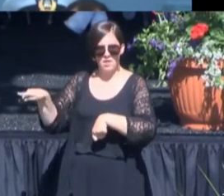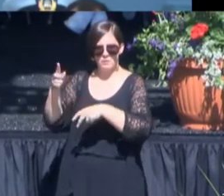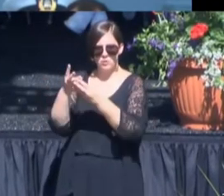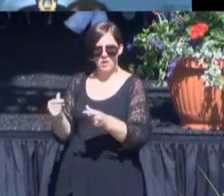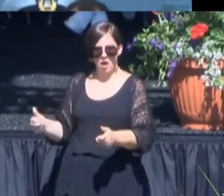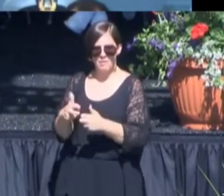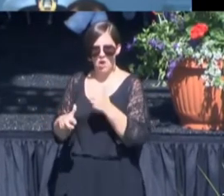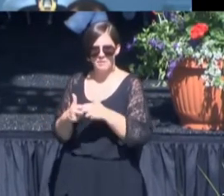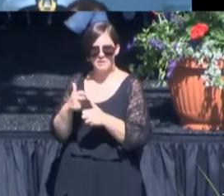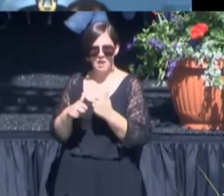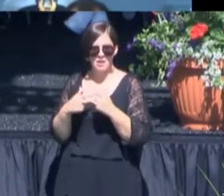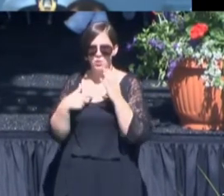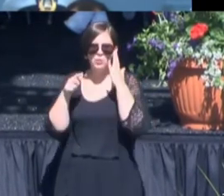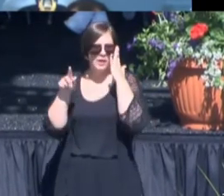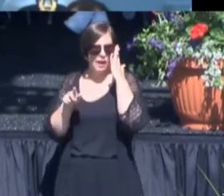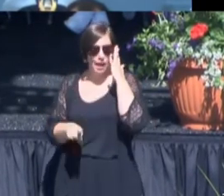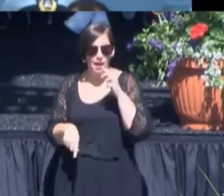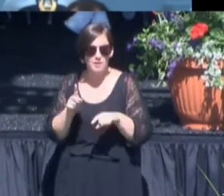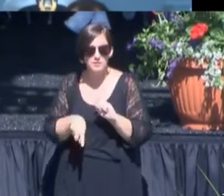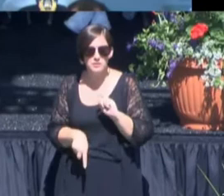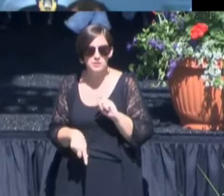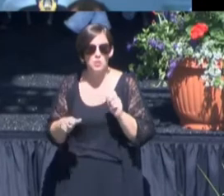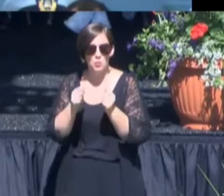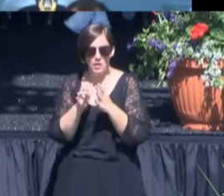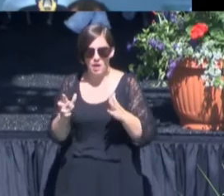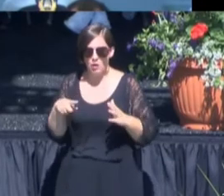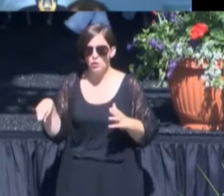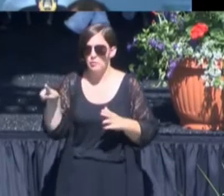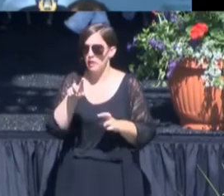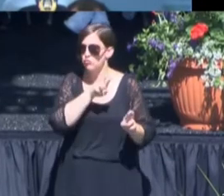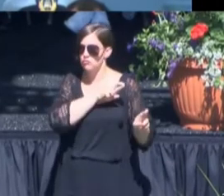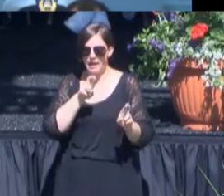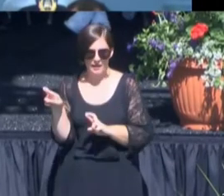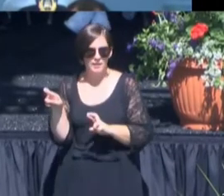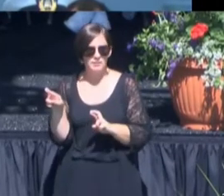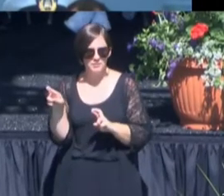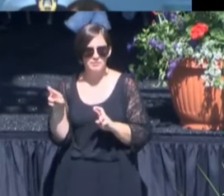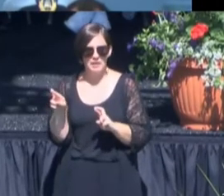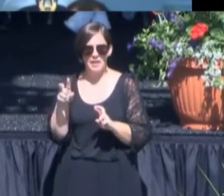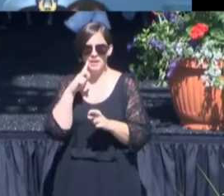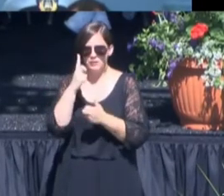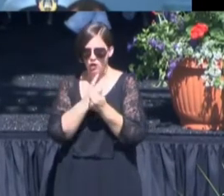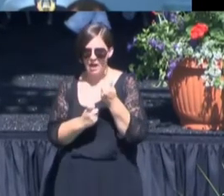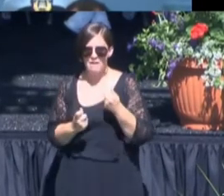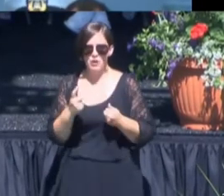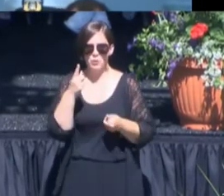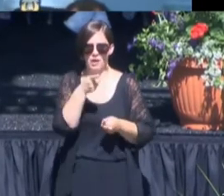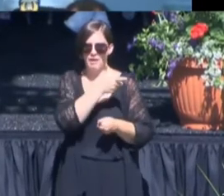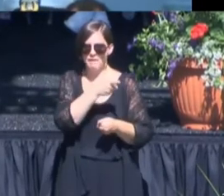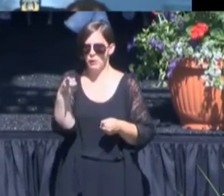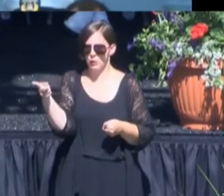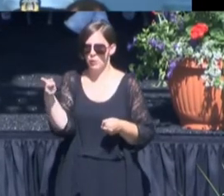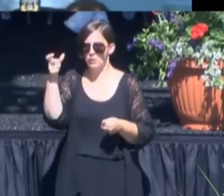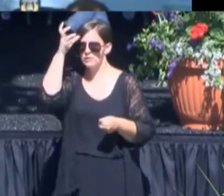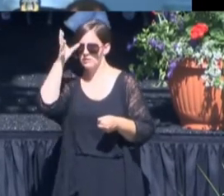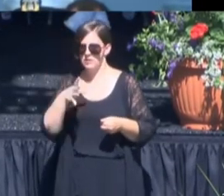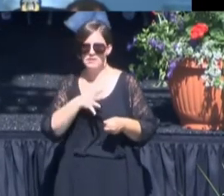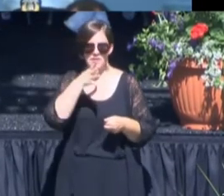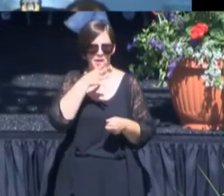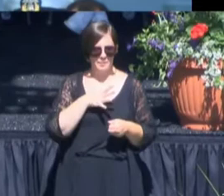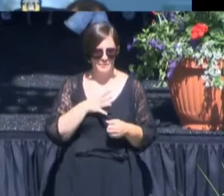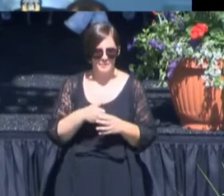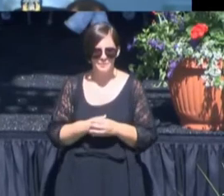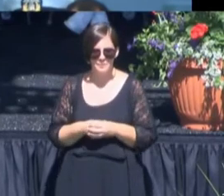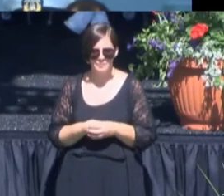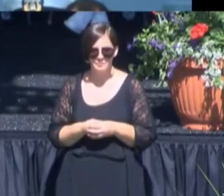time as an armed force. You cannot do it unless you're ready to fight. And that counts on every one of you lads and lasses here. I